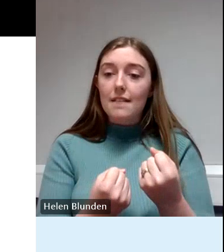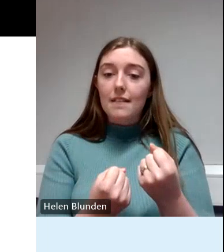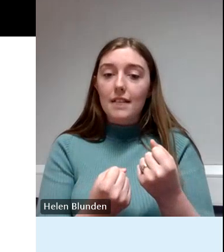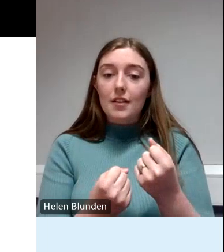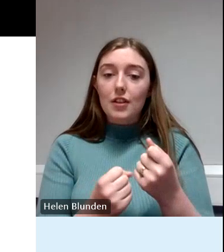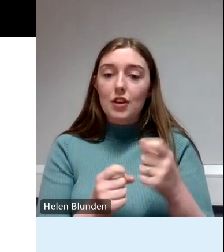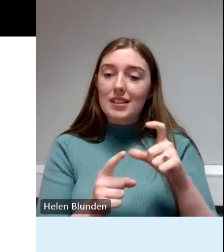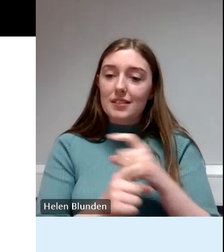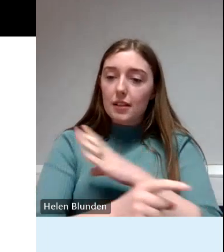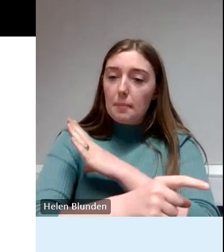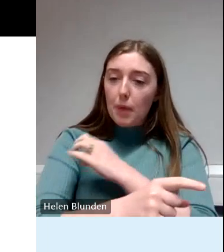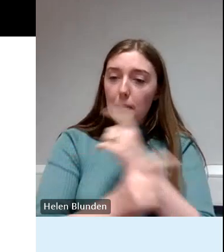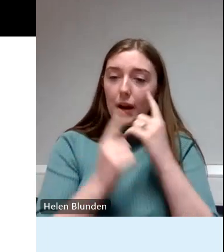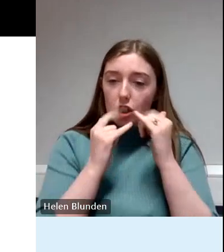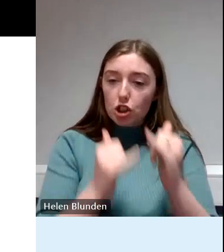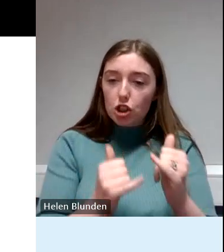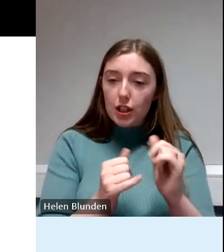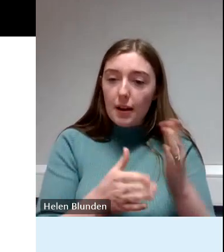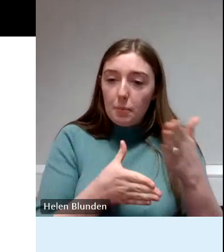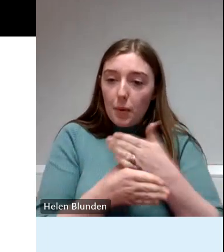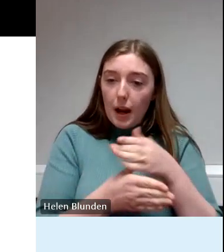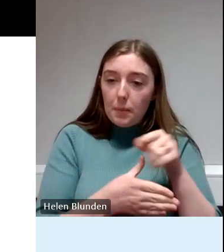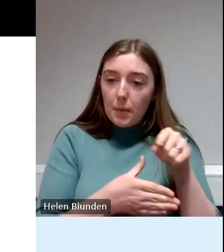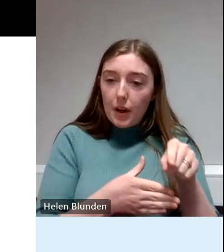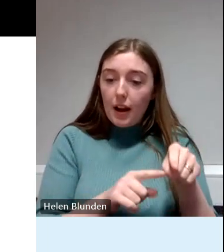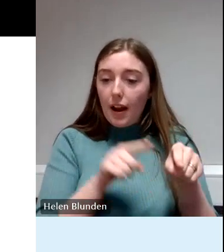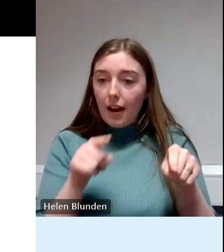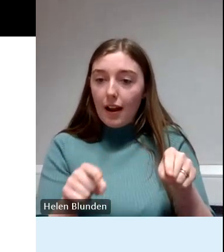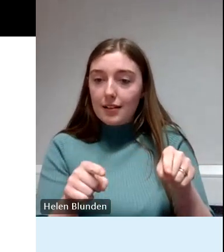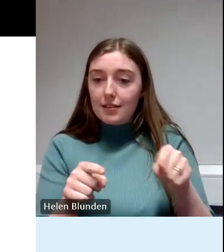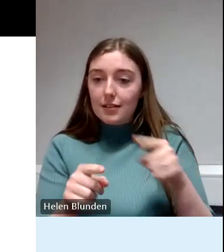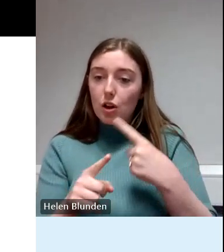pharmacies and primary care with our general practice colleagues.